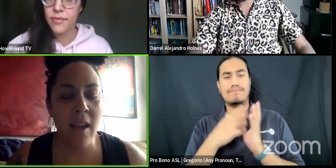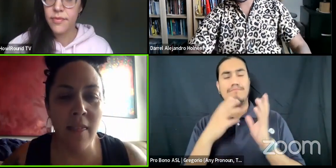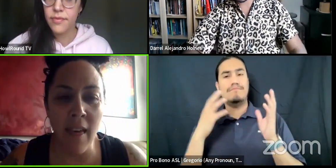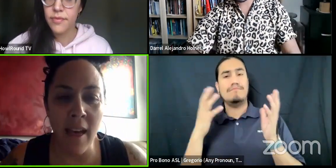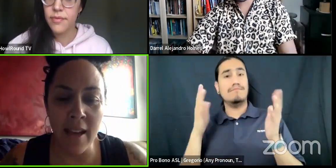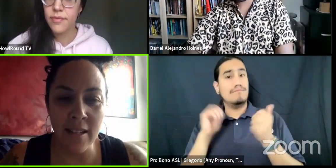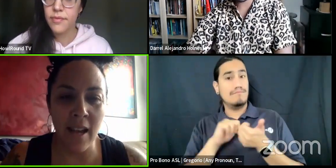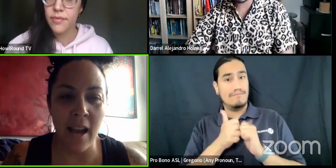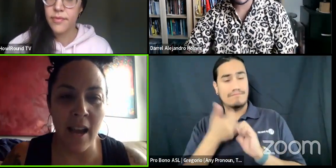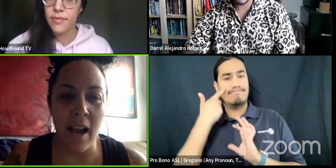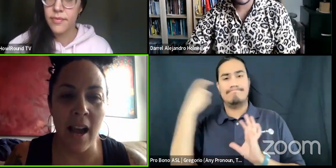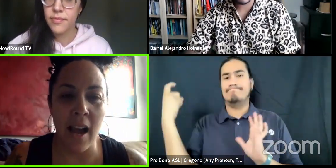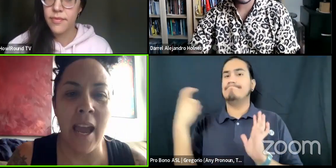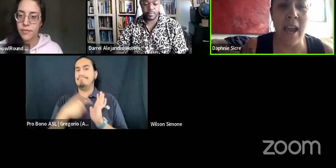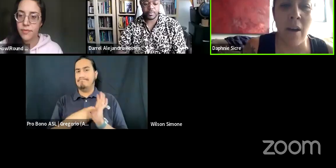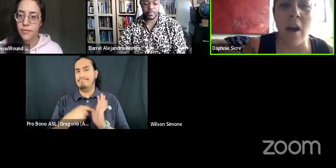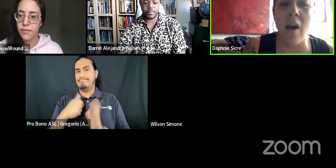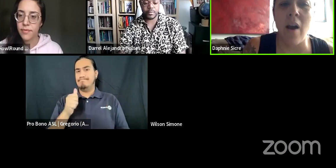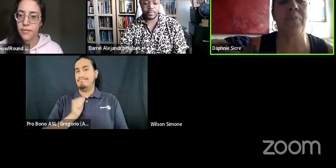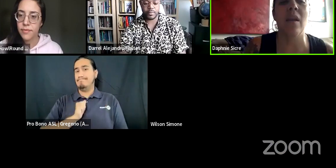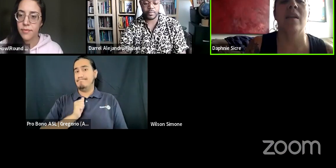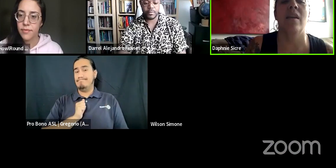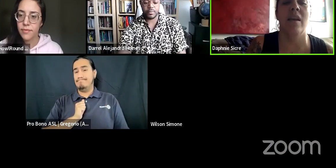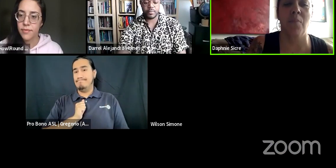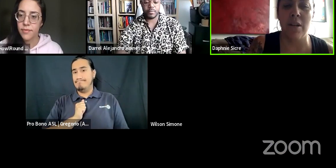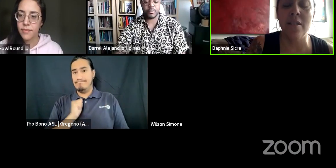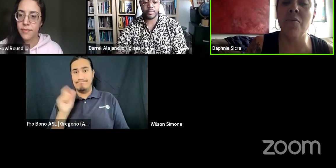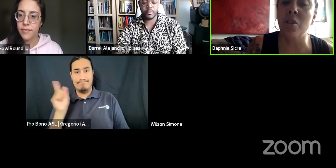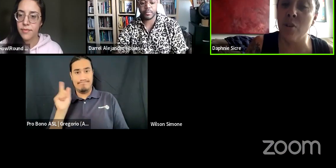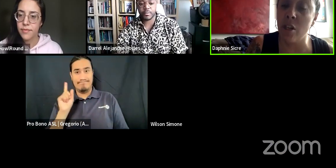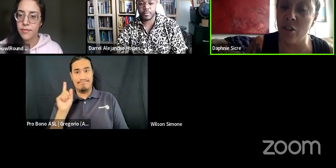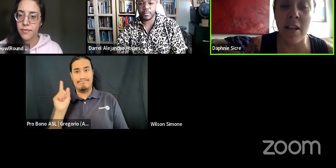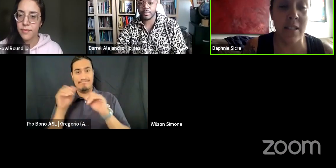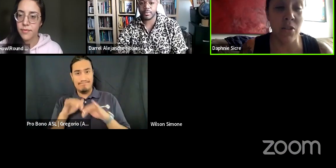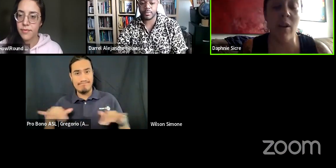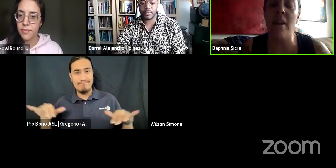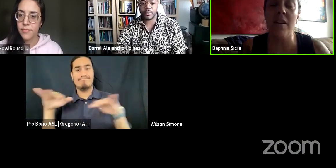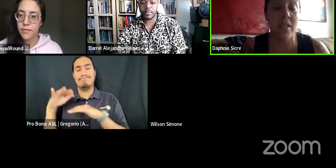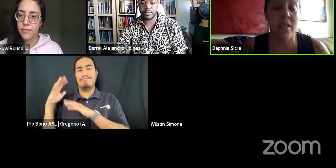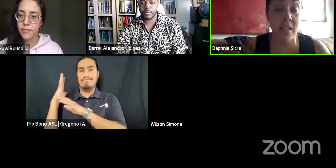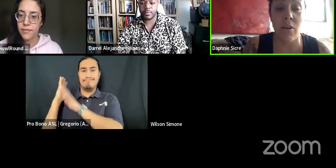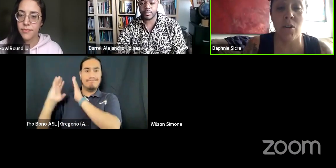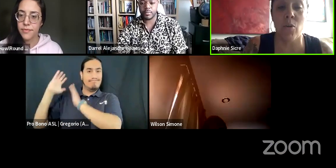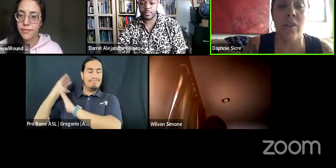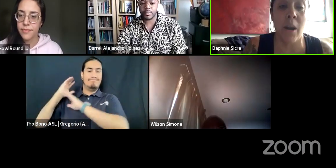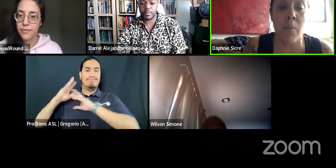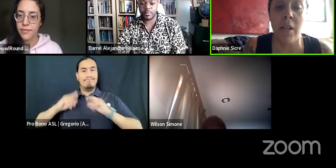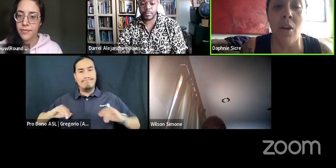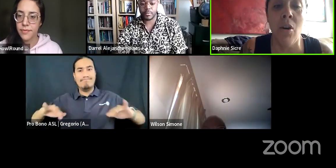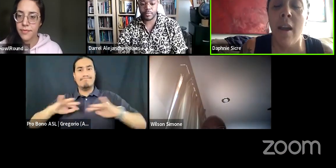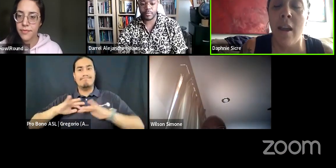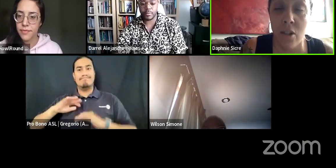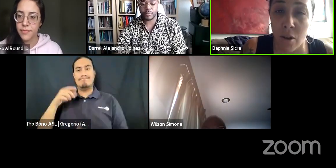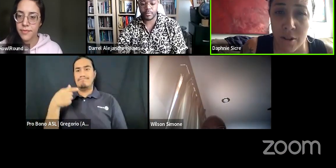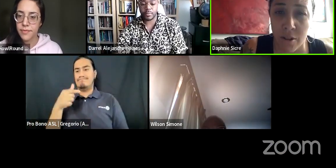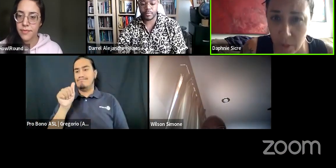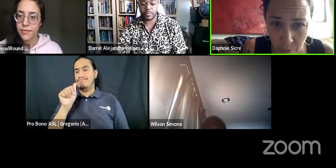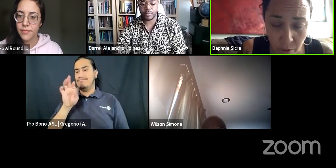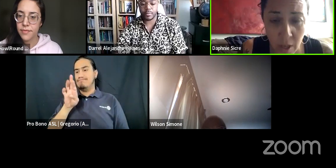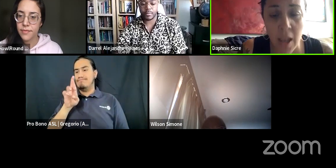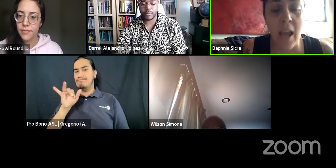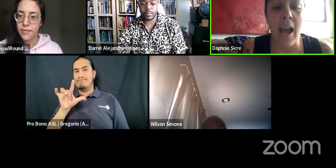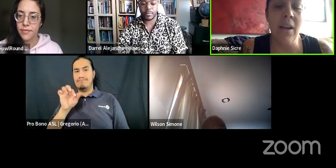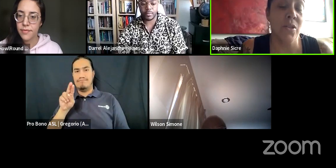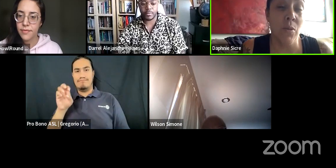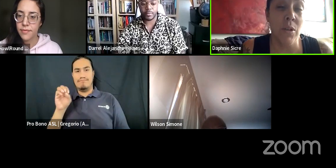acknowledging that I am in the presence of the traditional, ancestral, and unceded territory of the Gabrielino and Tongva